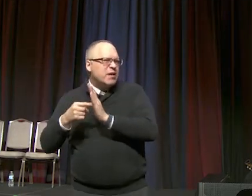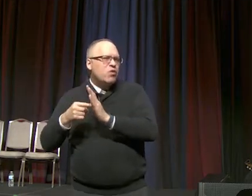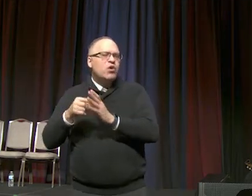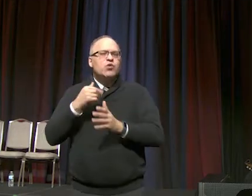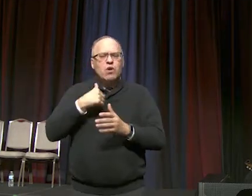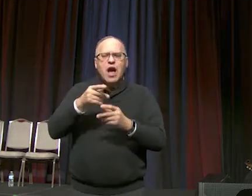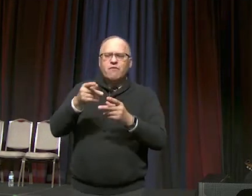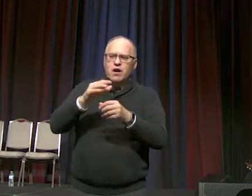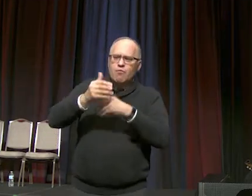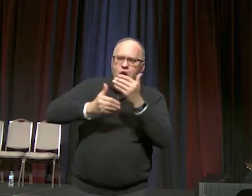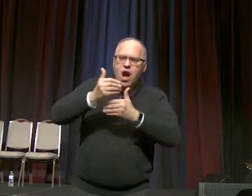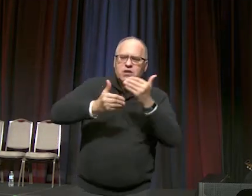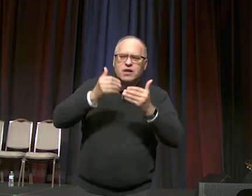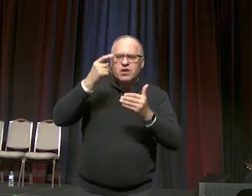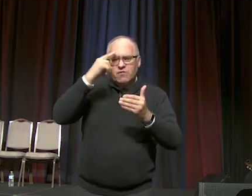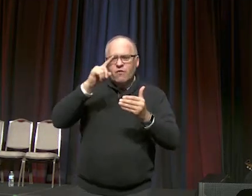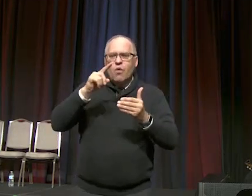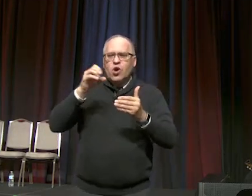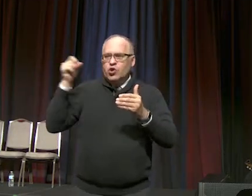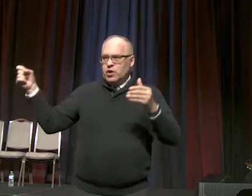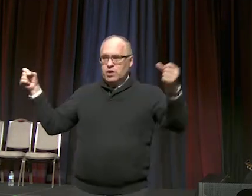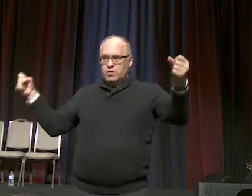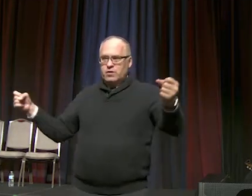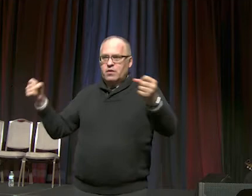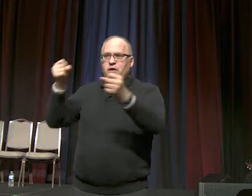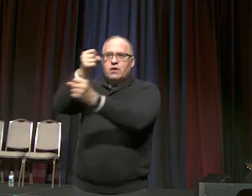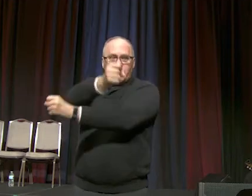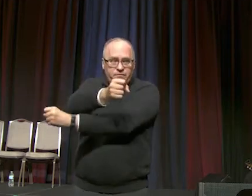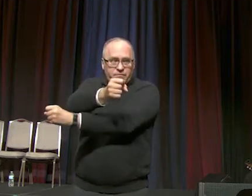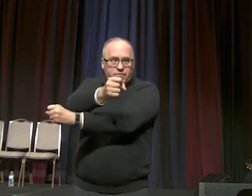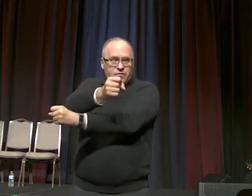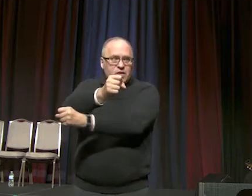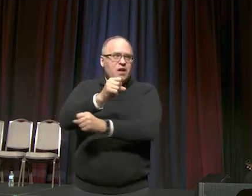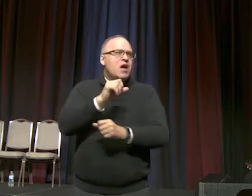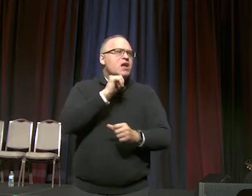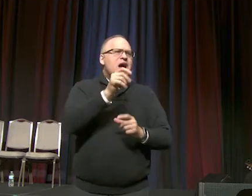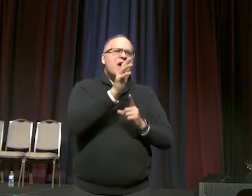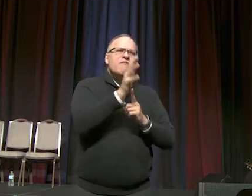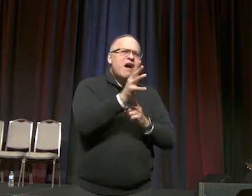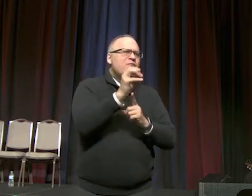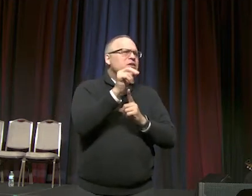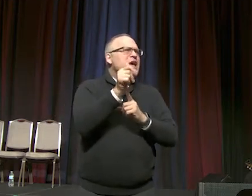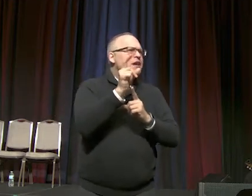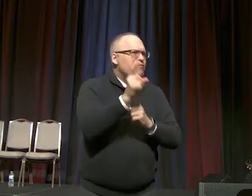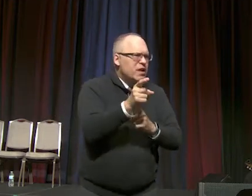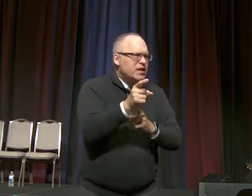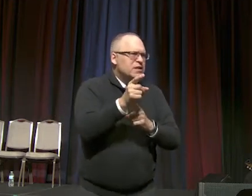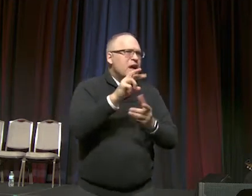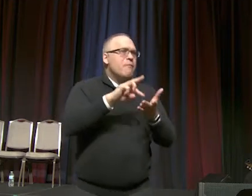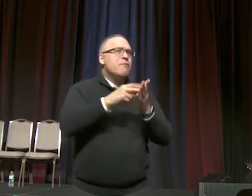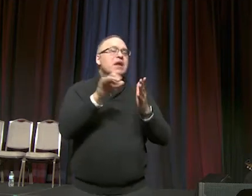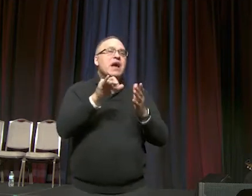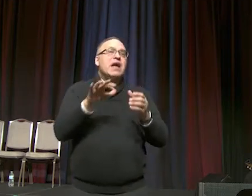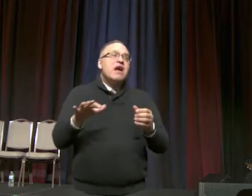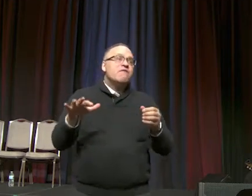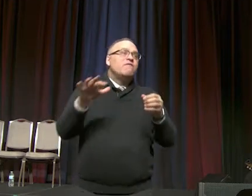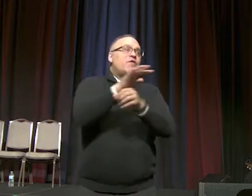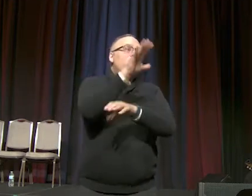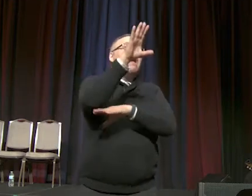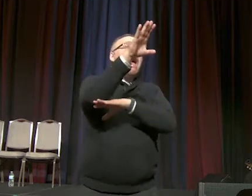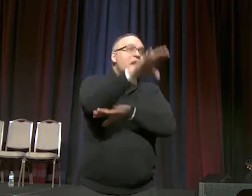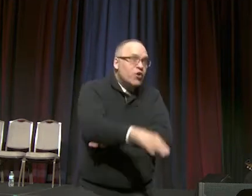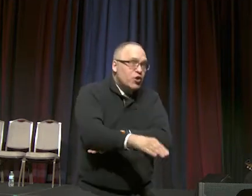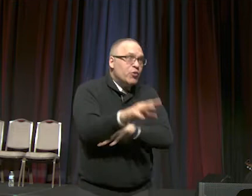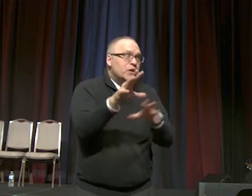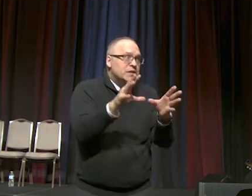delegates temporarily. That is not 5 or 10 minutes. That means a full afternoon block or a day